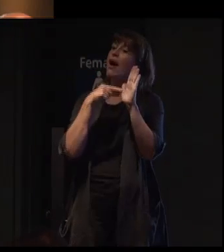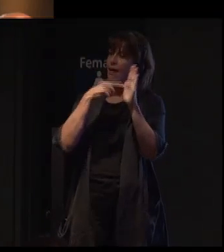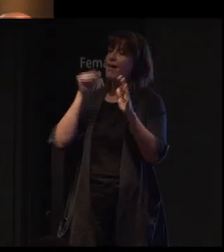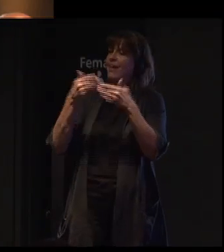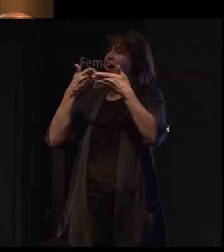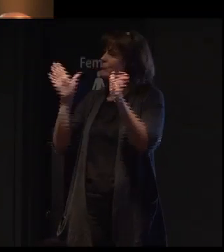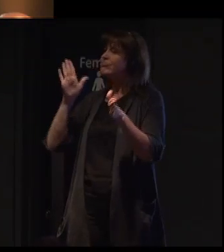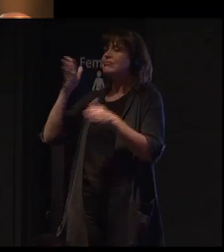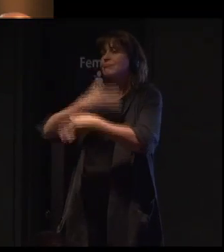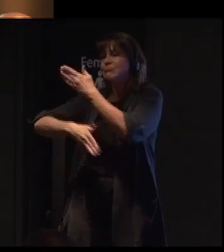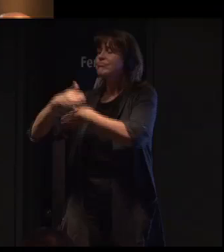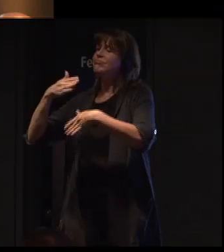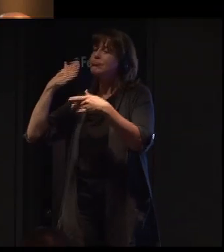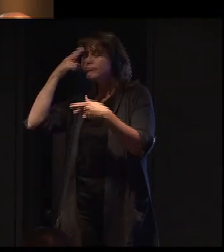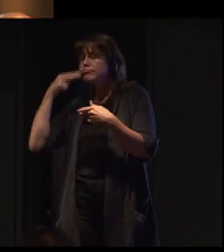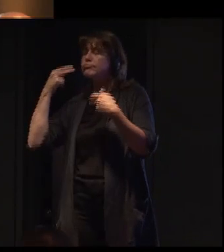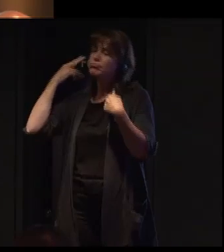But before I